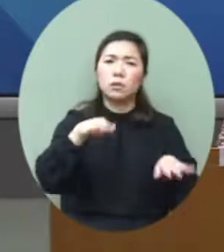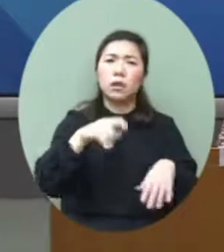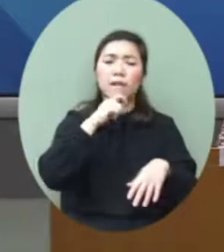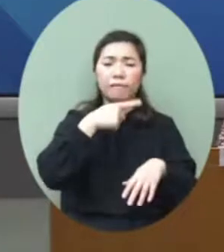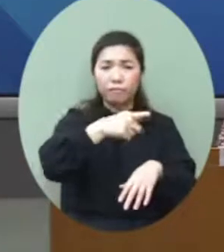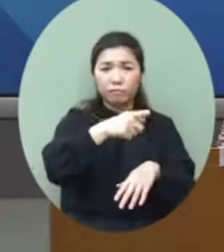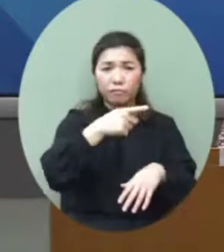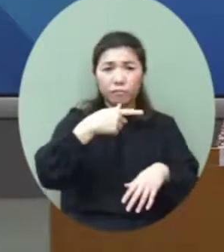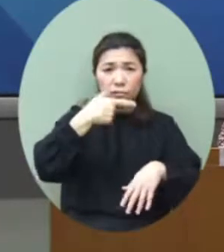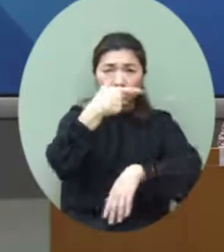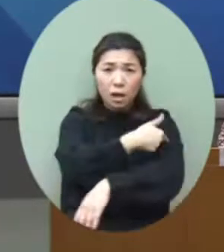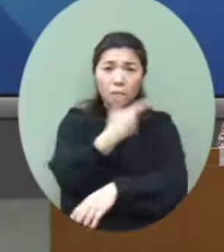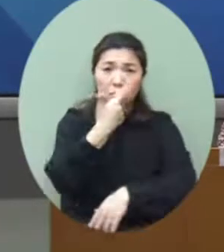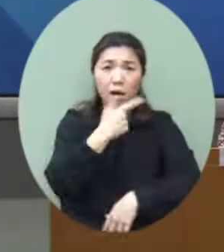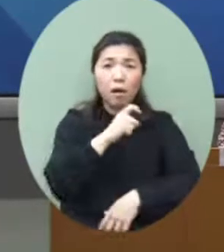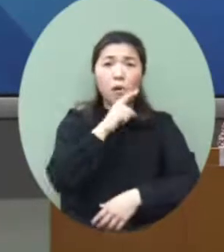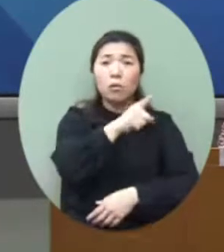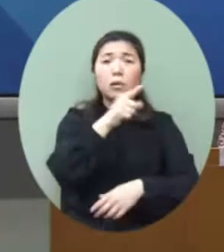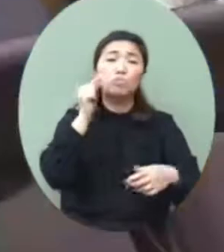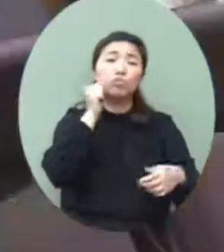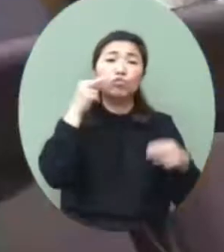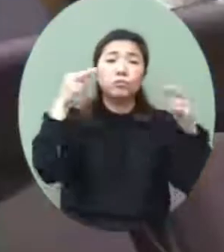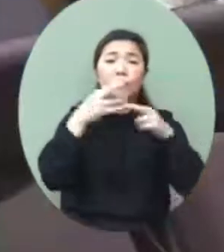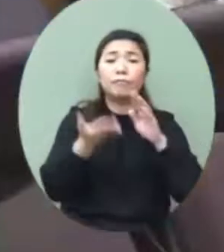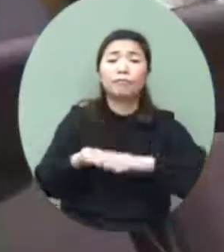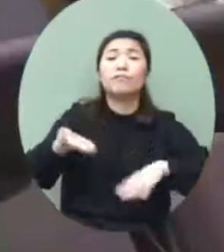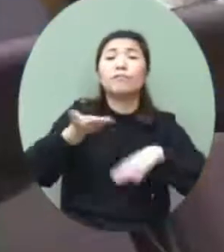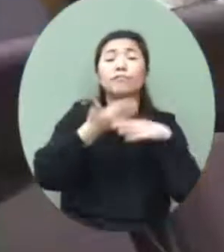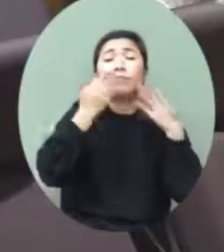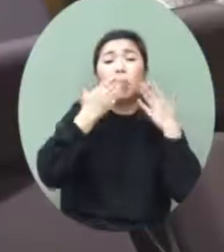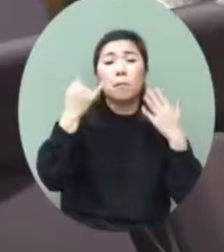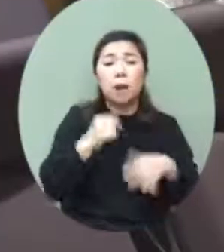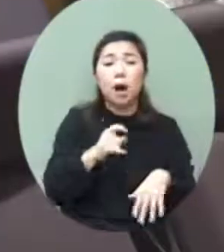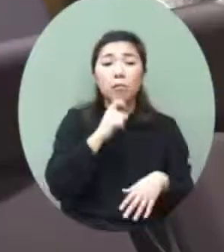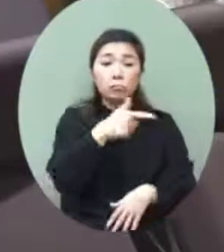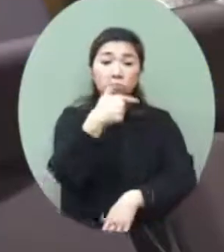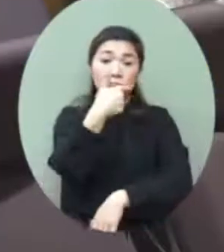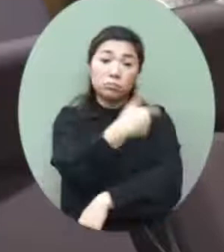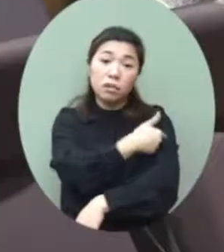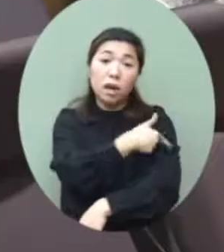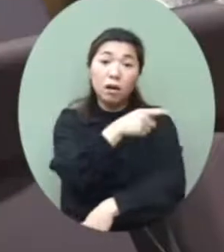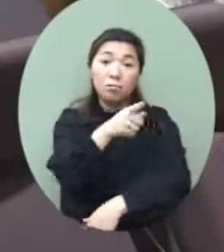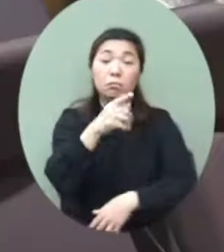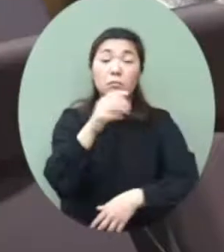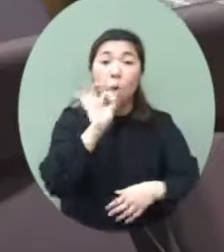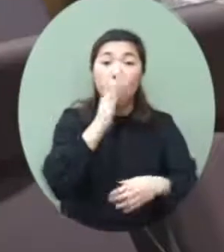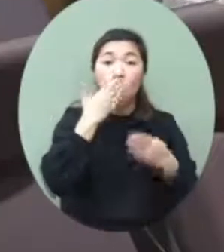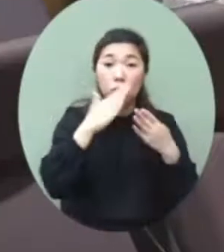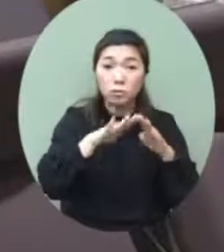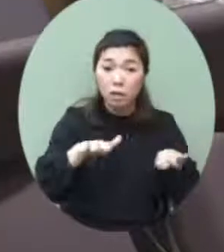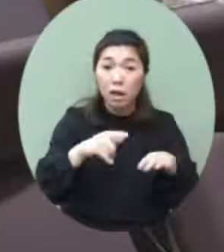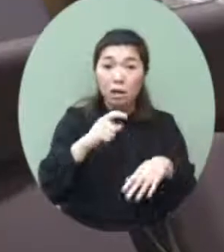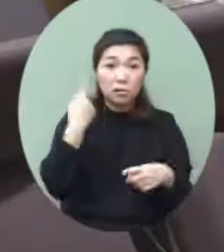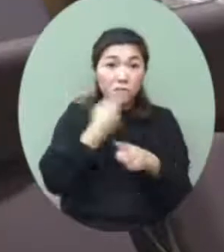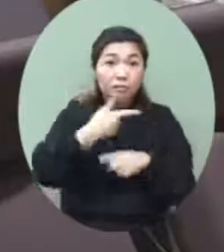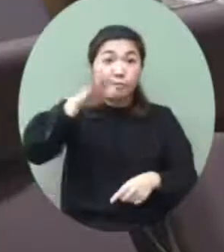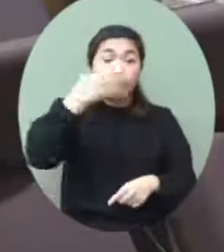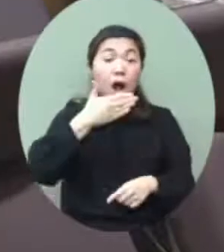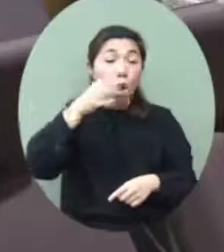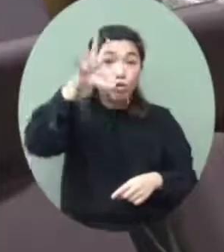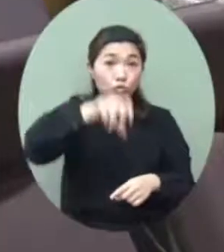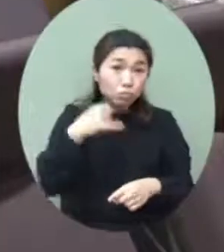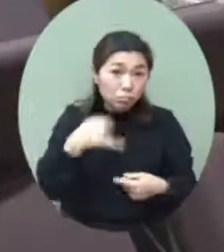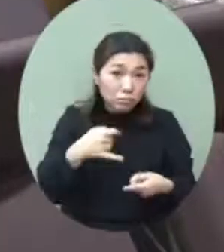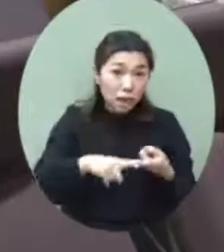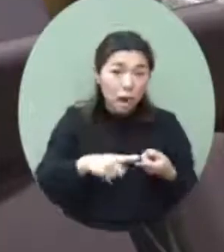I was just mentioned that primary students who are not vaccinated may not be able to